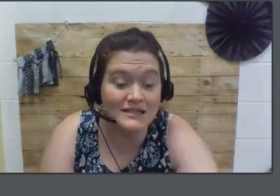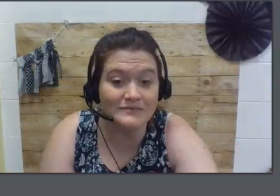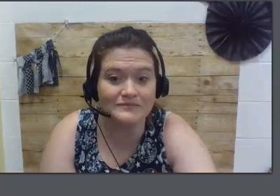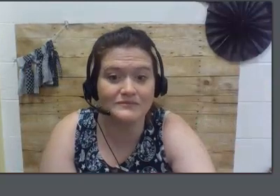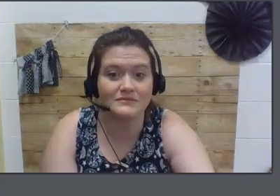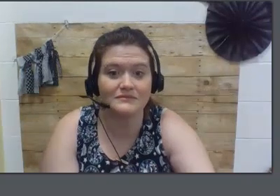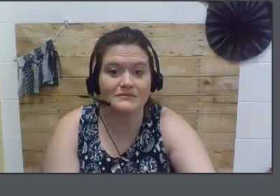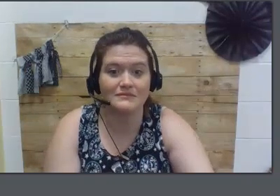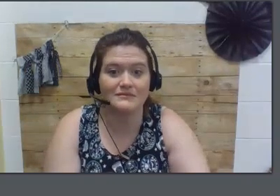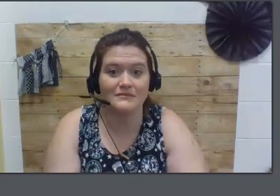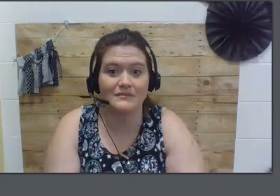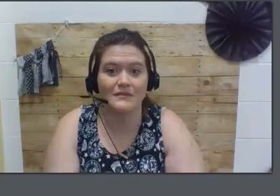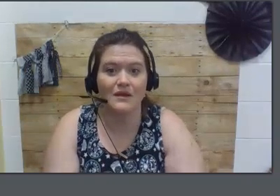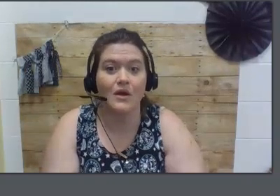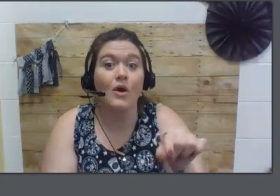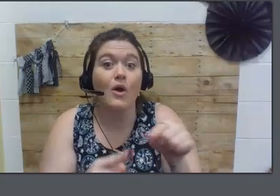And